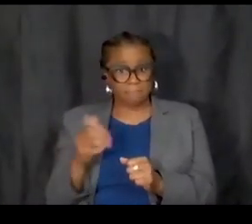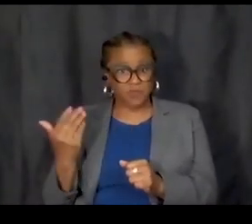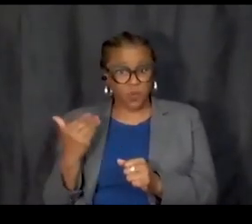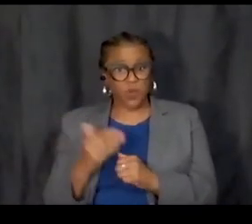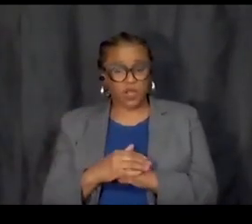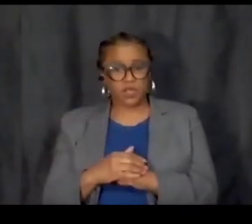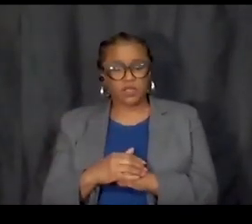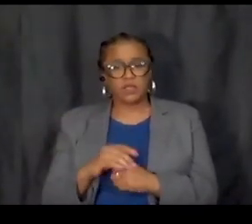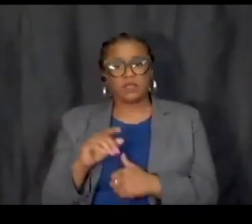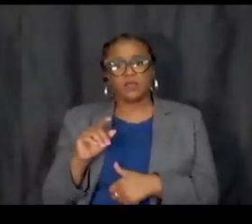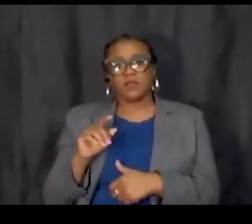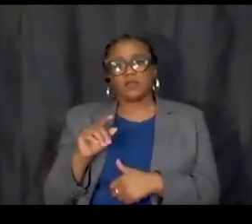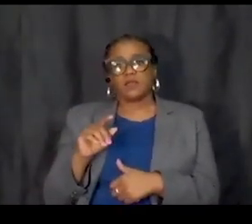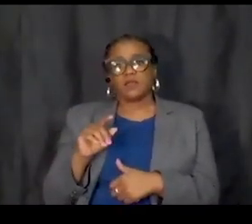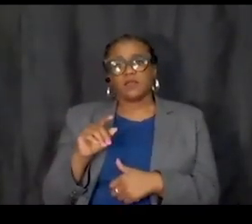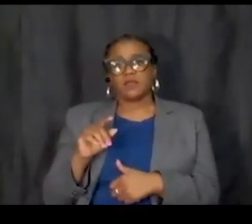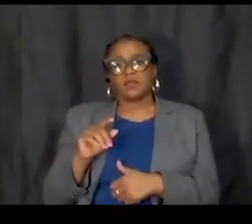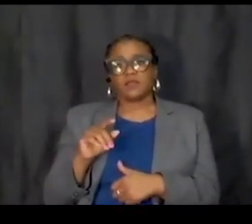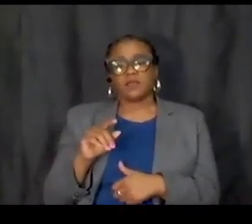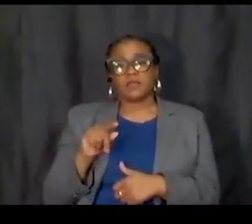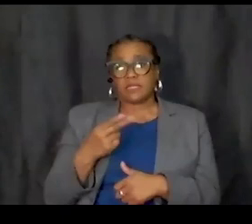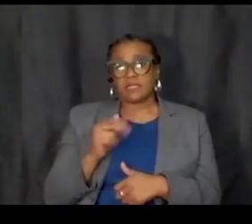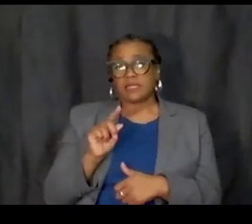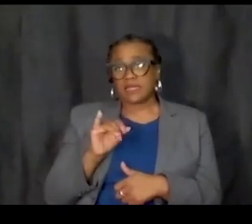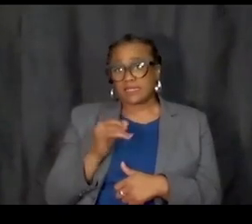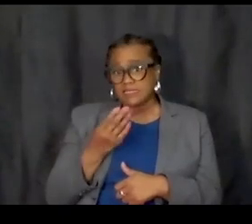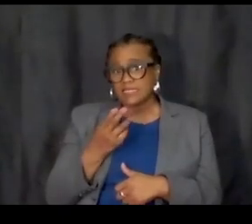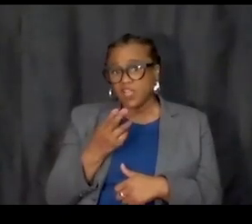which was Khadijah, Raymond, and Elamar.